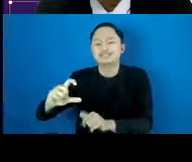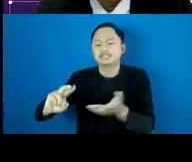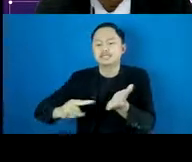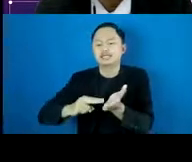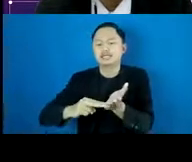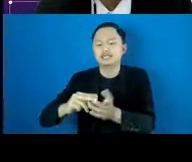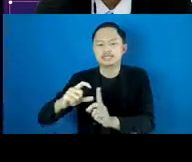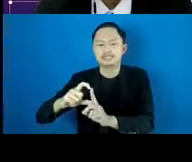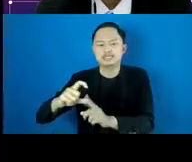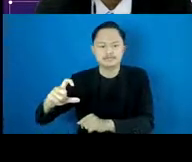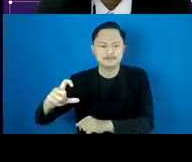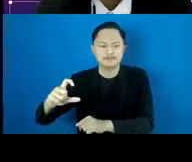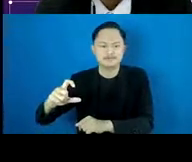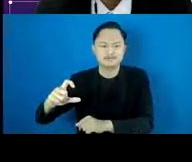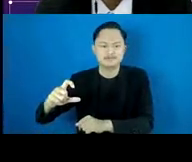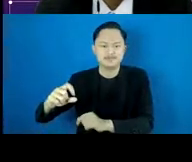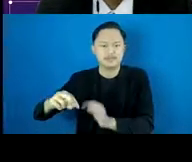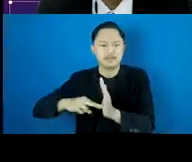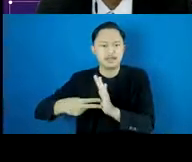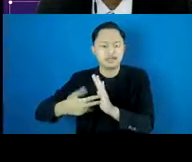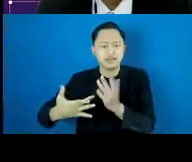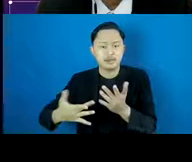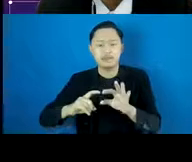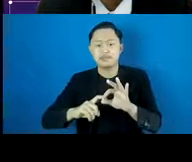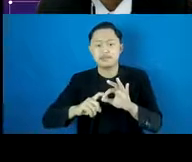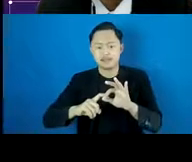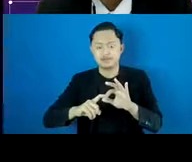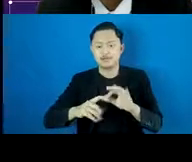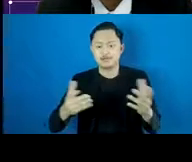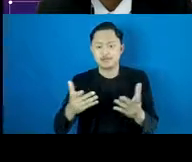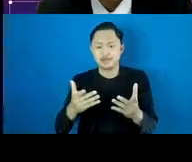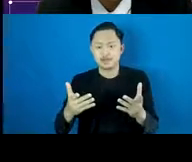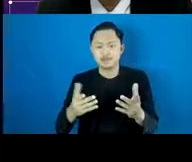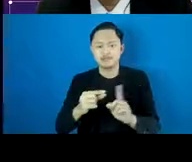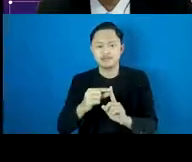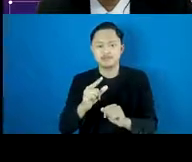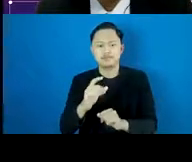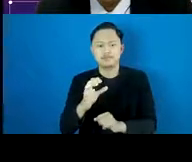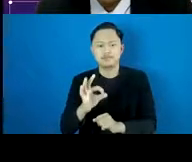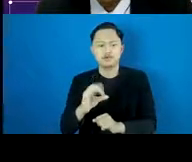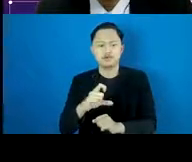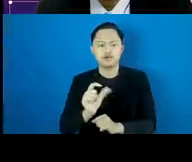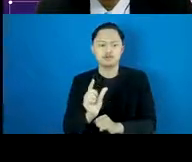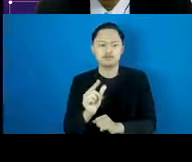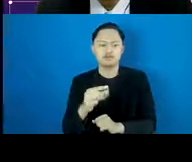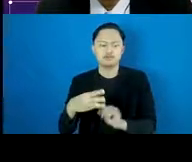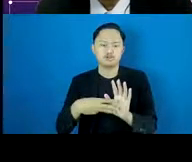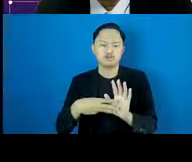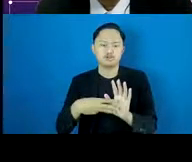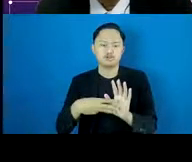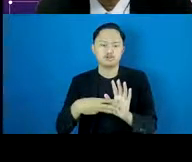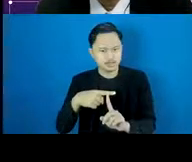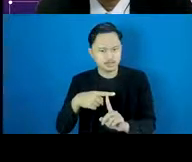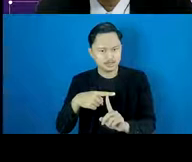could be finalized. And based on that, the procurement approvals can proceed.